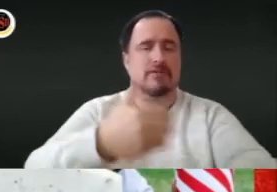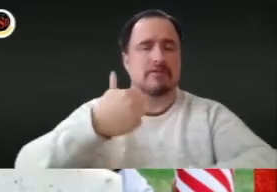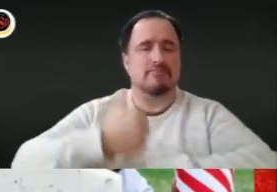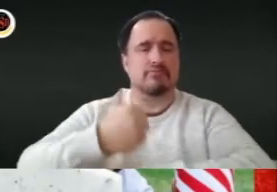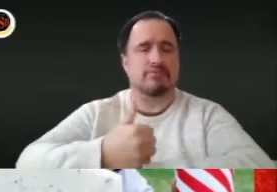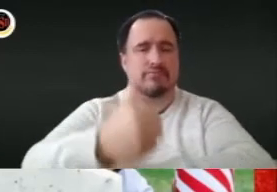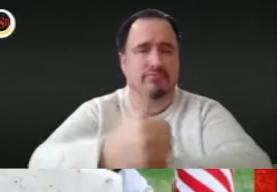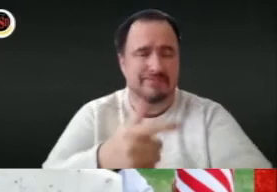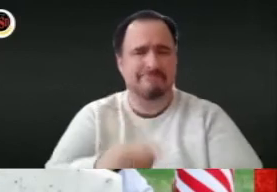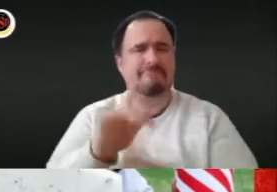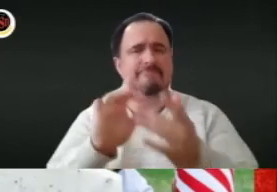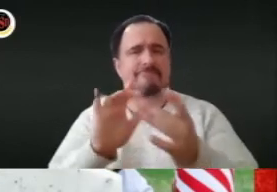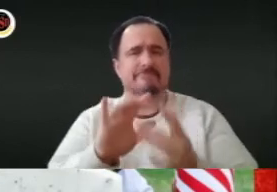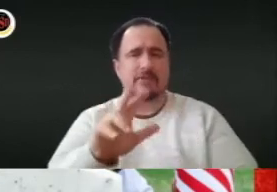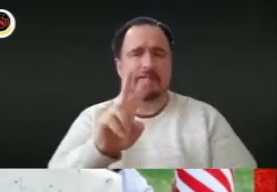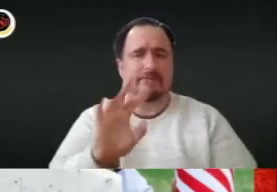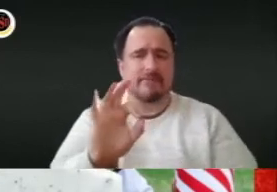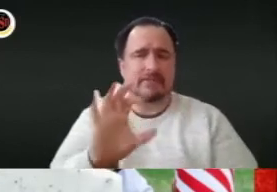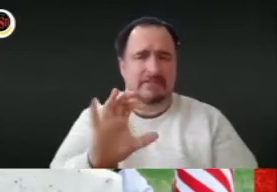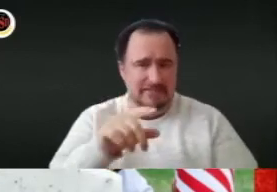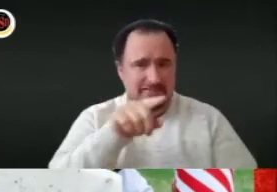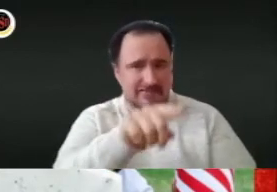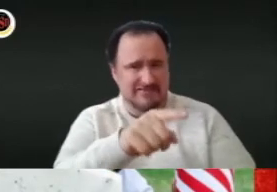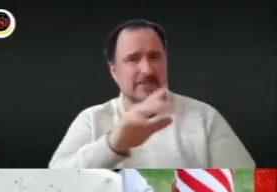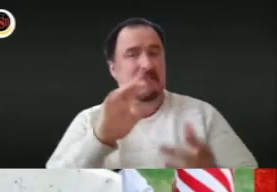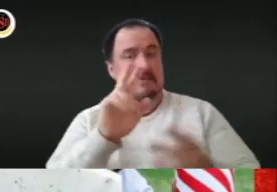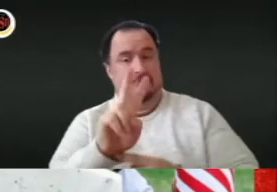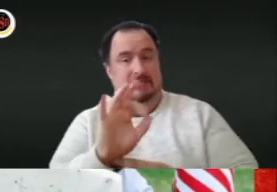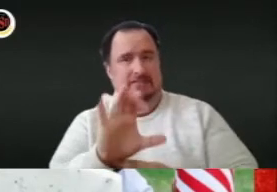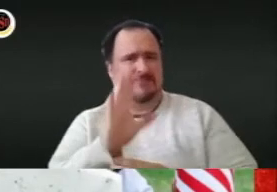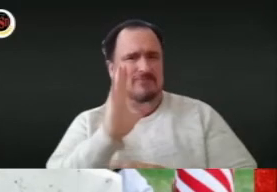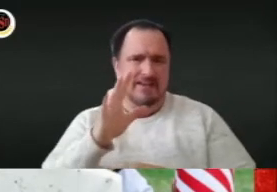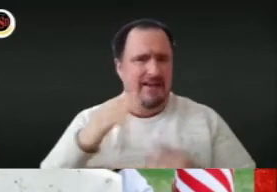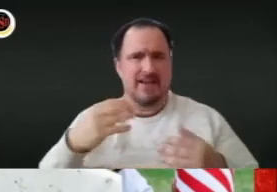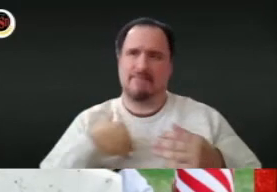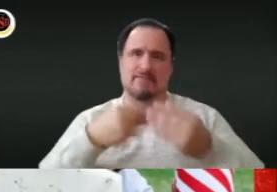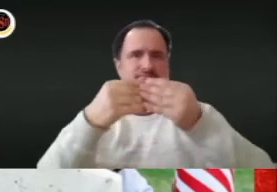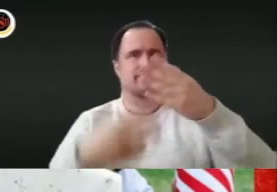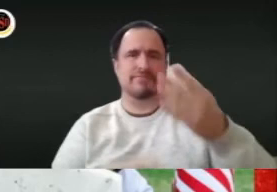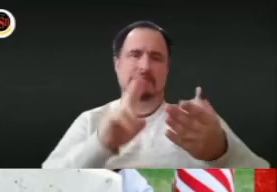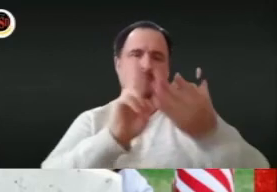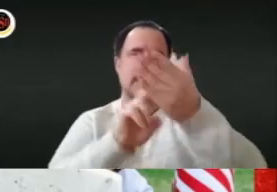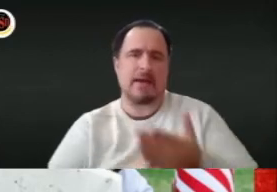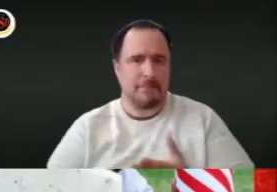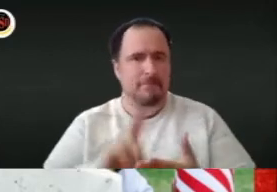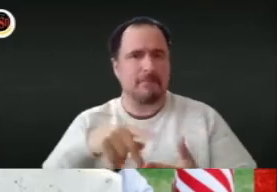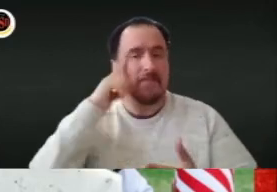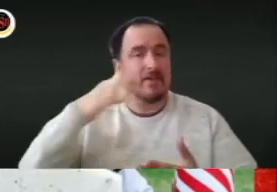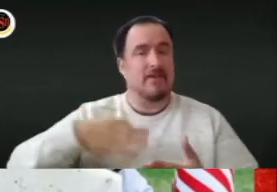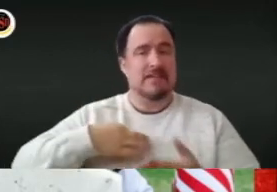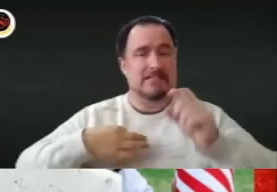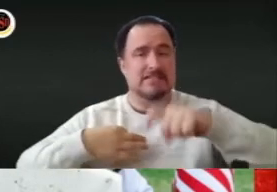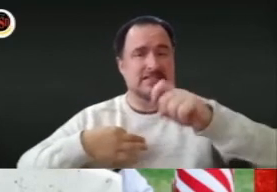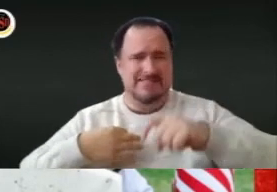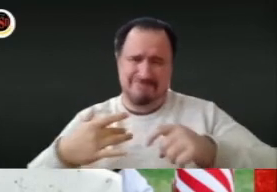There's usually flags placed on the gravestones of veterans. So you could sign up to do